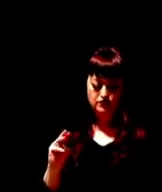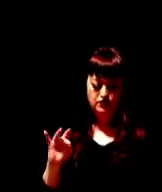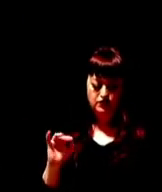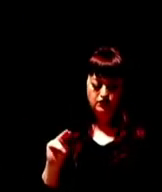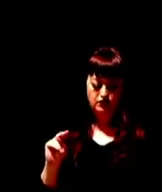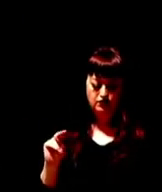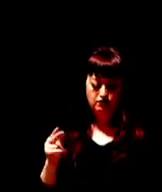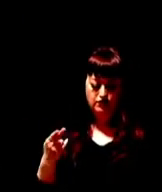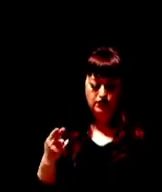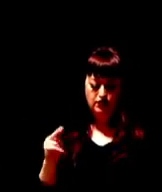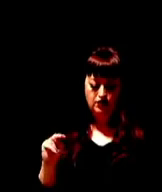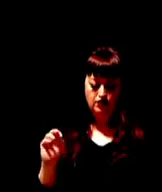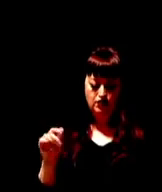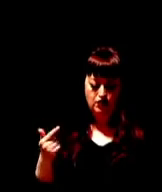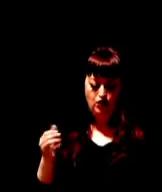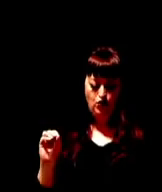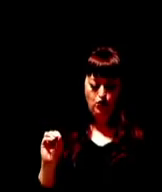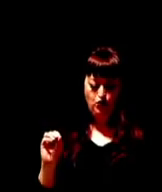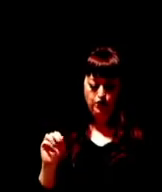Min No.